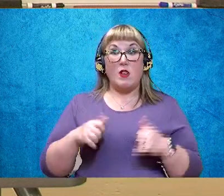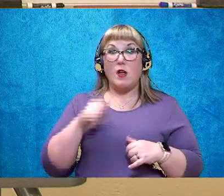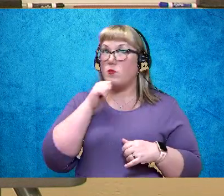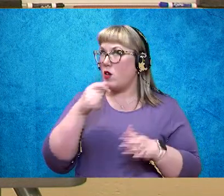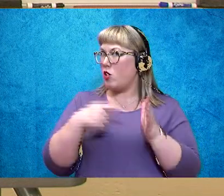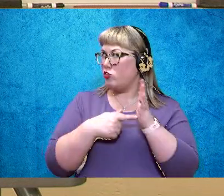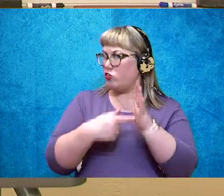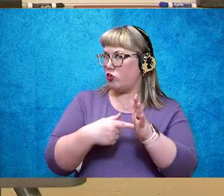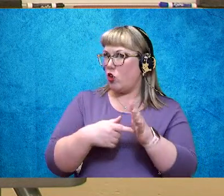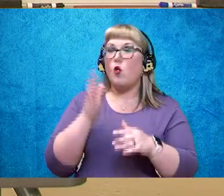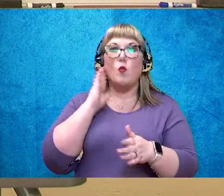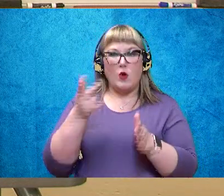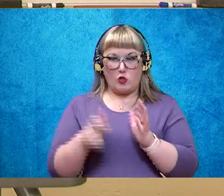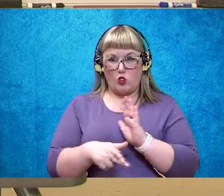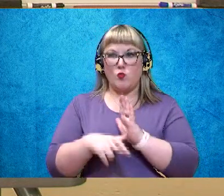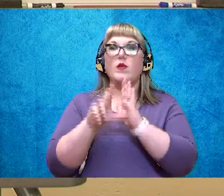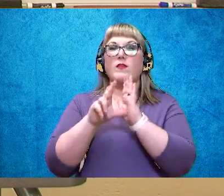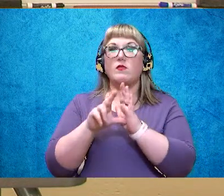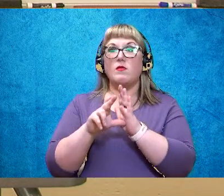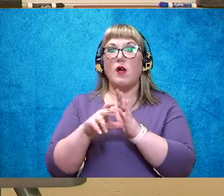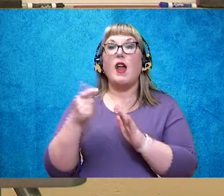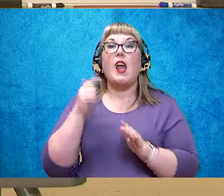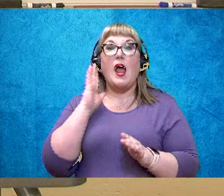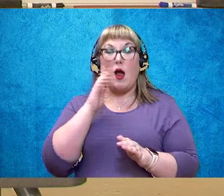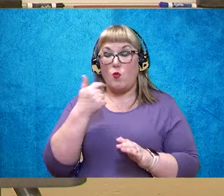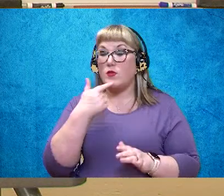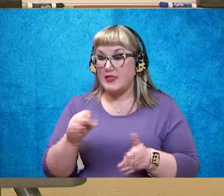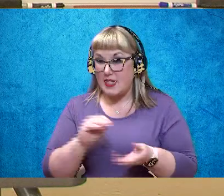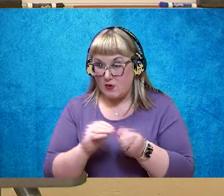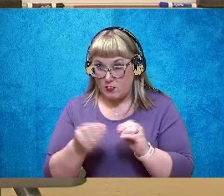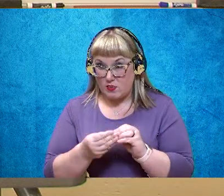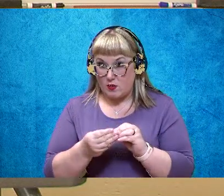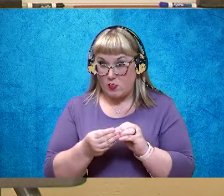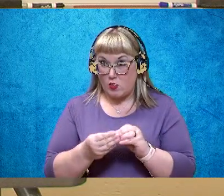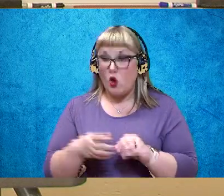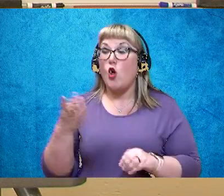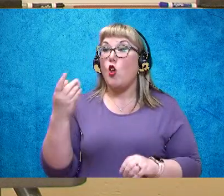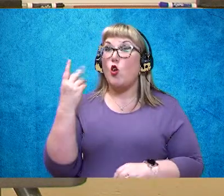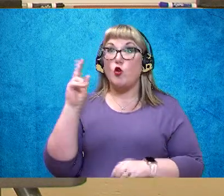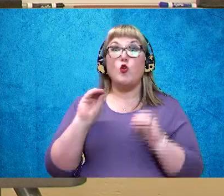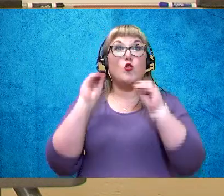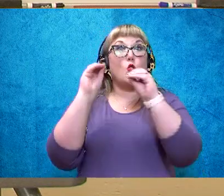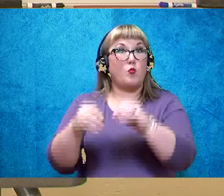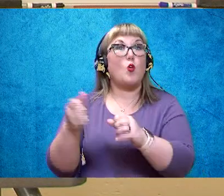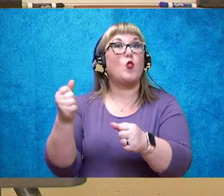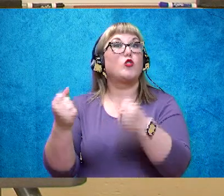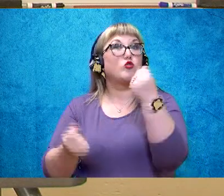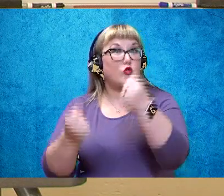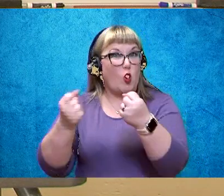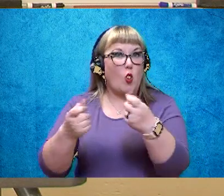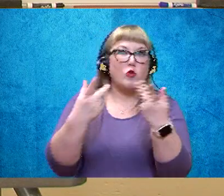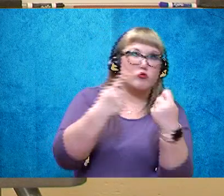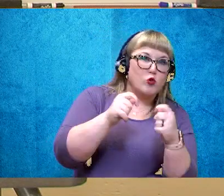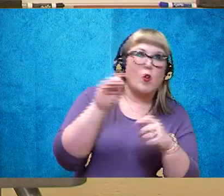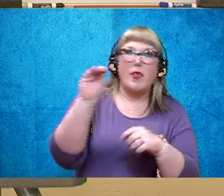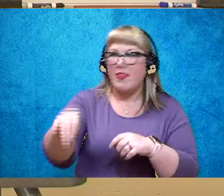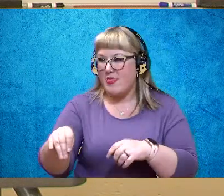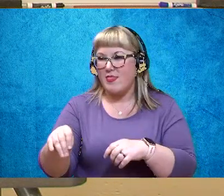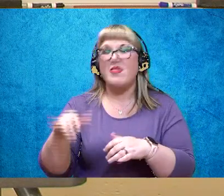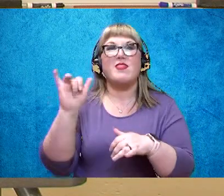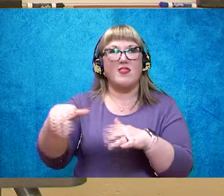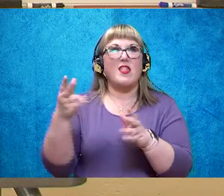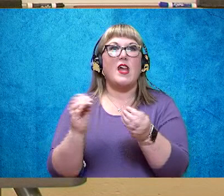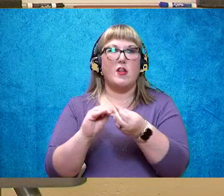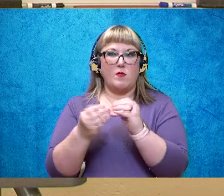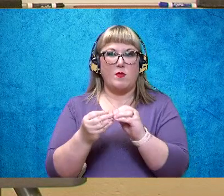you. We're just going to review. I'm going to call out a number. I want you to put your car or your toy on that number, and then after a few seconds when